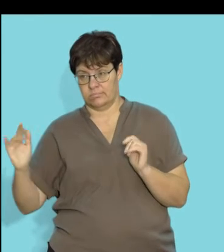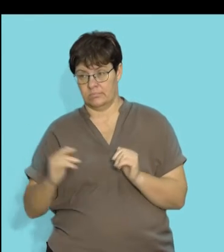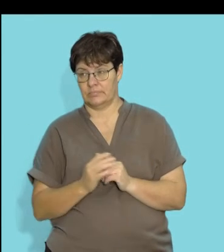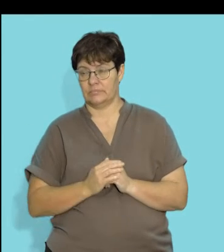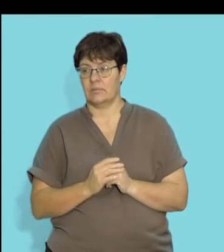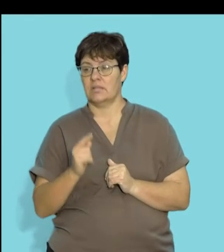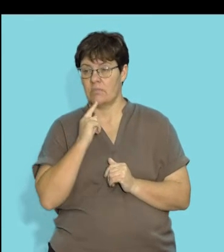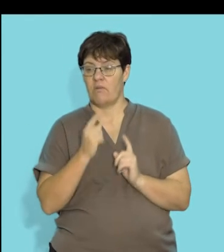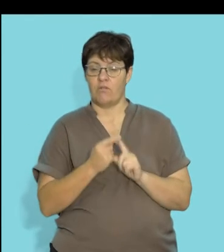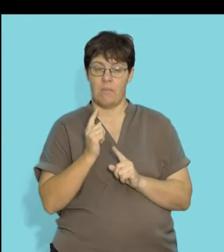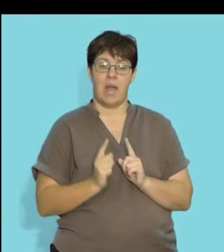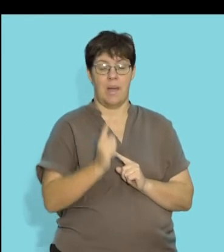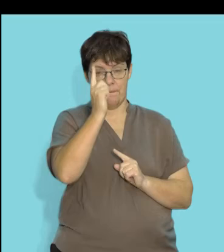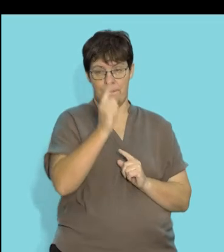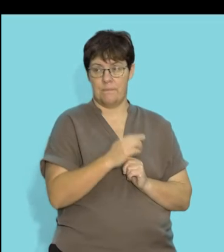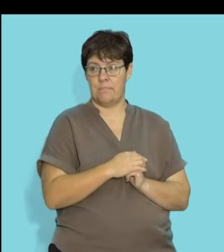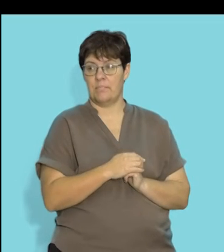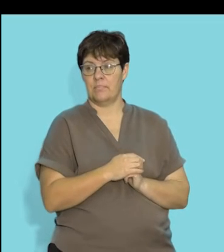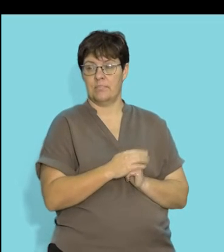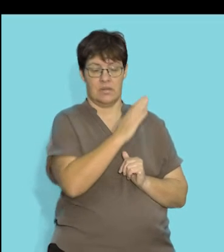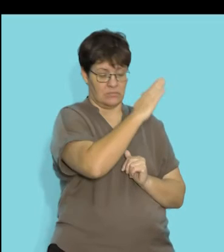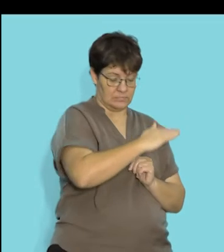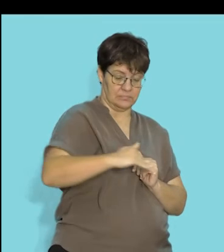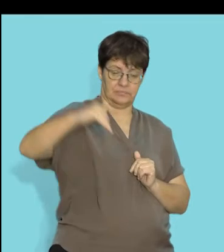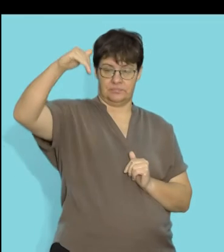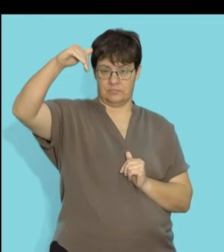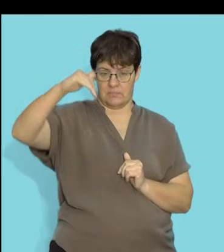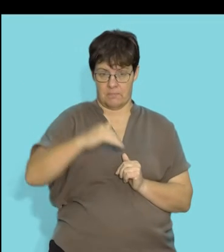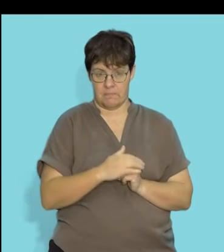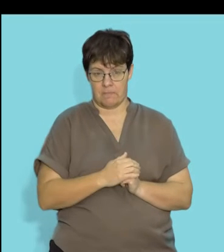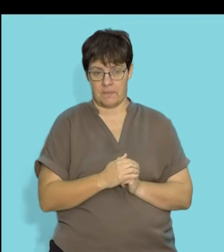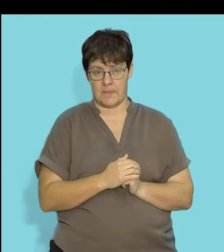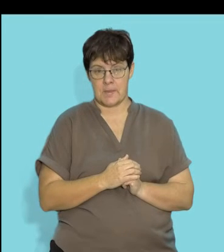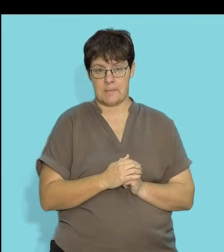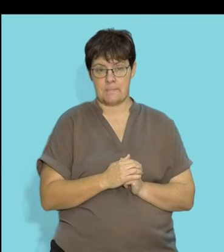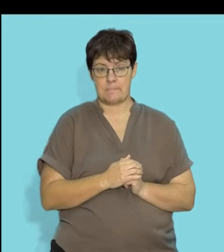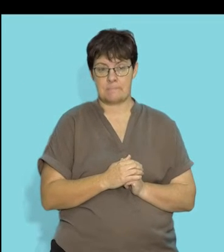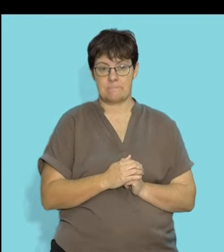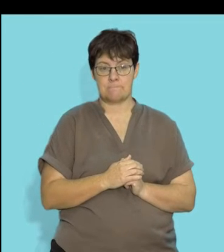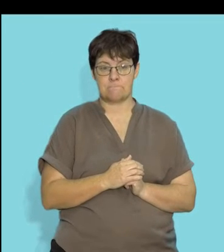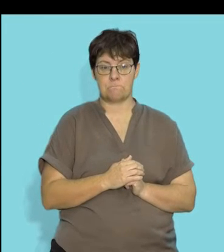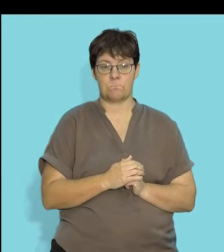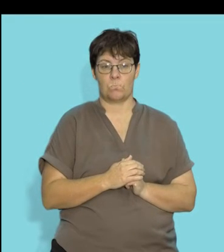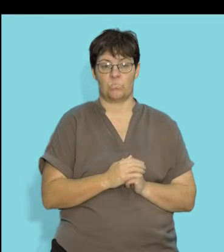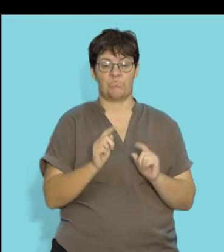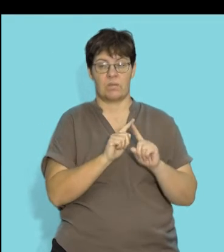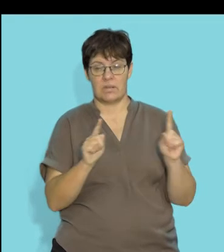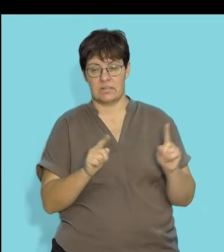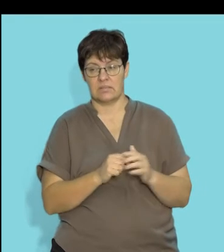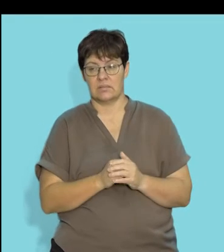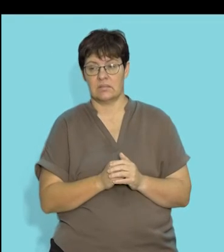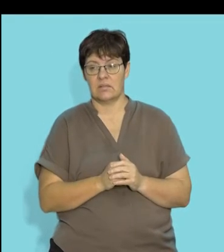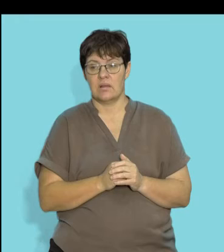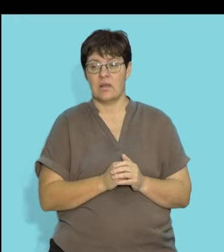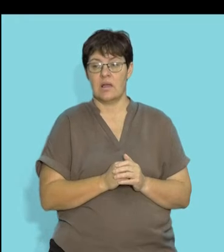increasing. And this graph we're saying is moving upwards, so it will then be something of that nature like that.